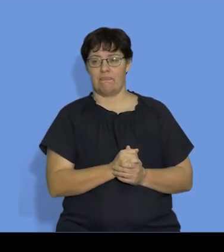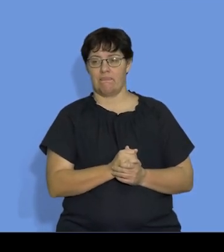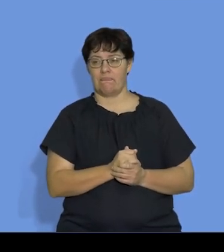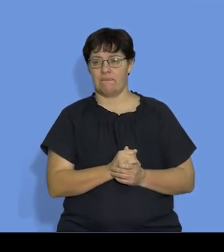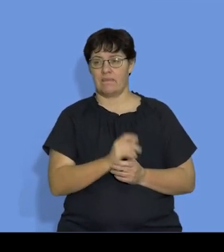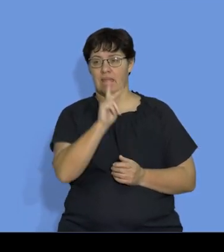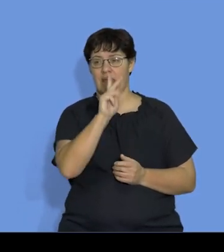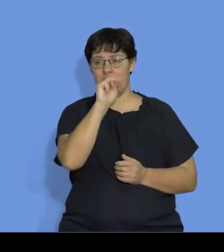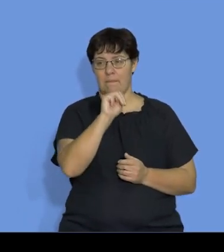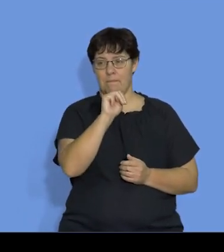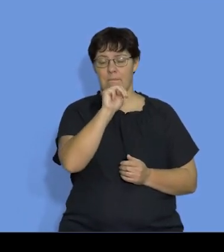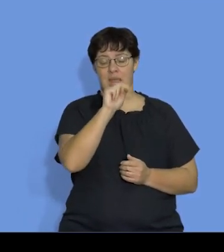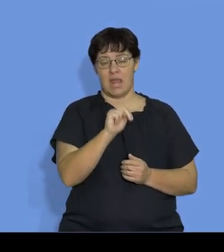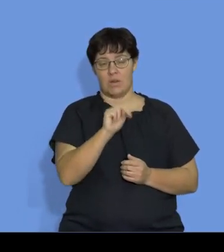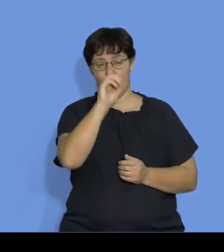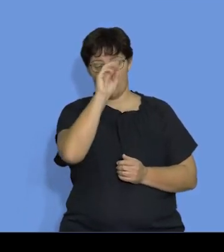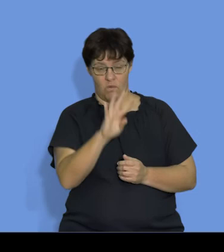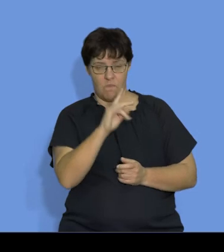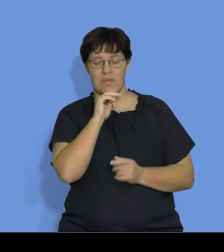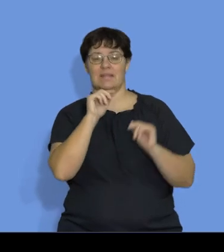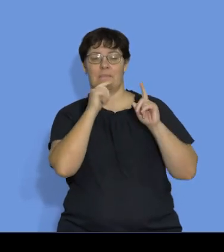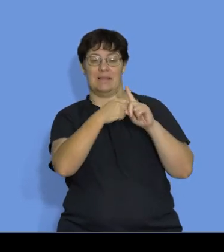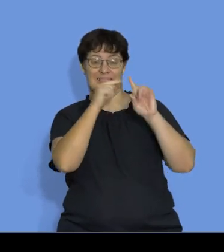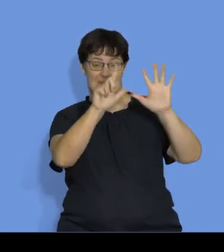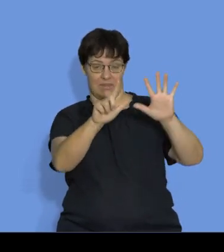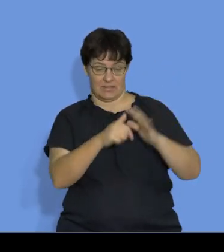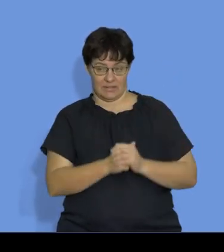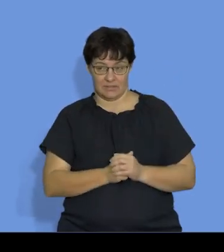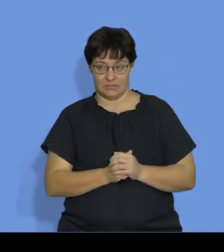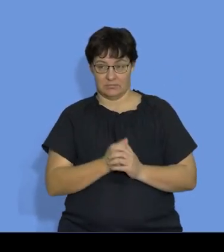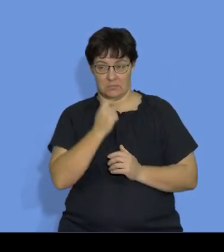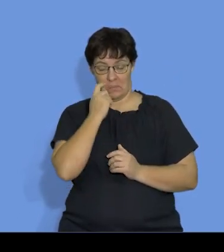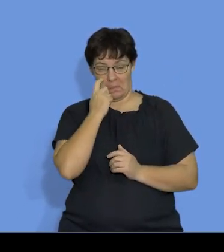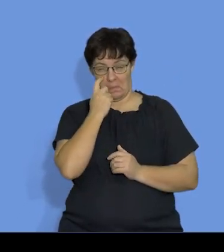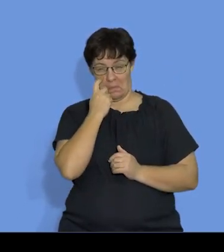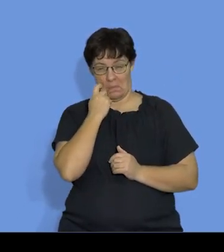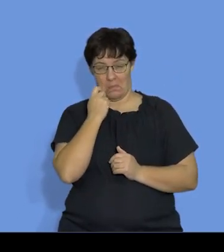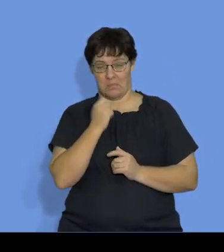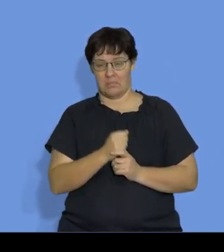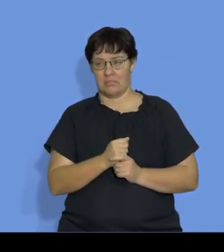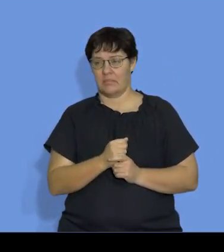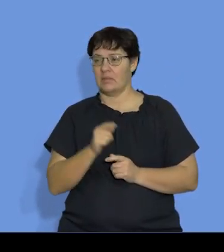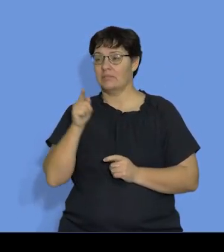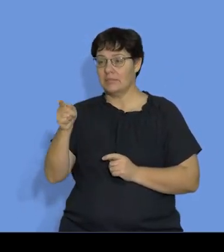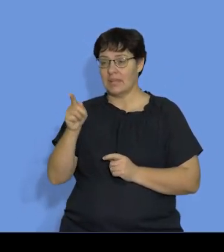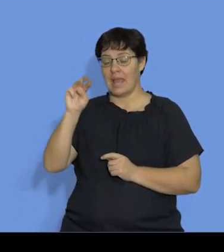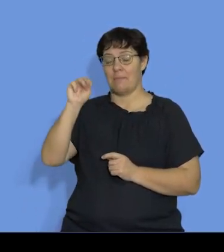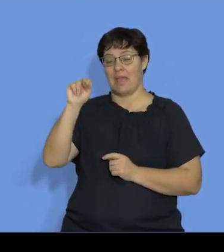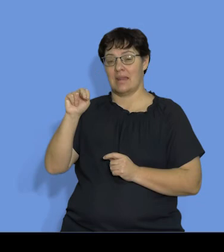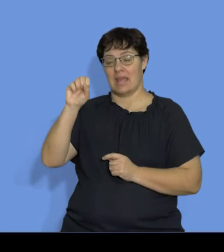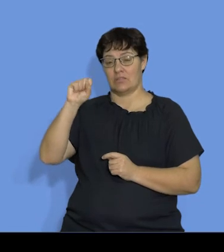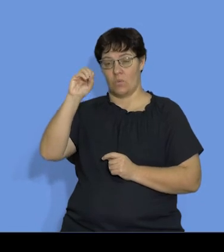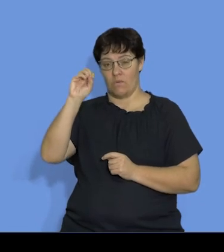7, right? In potassium permanganate, manganese is plus 7, but in manganese sulfate is